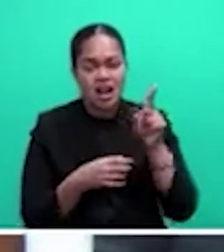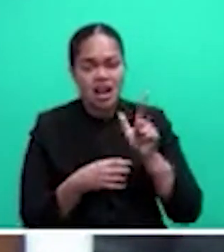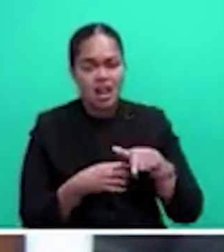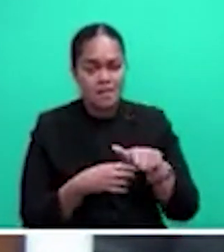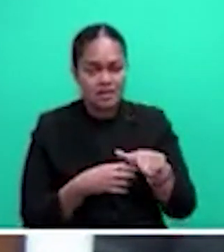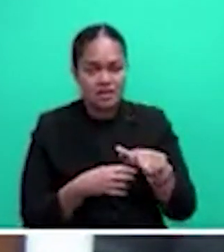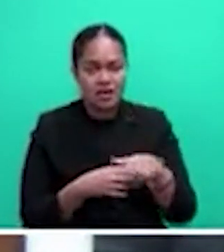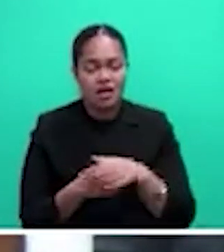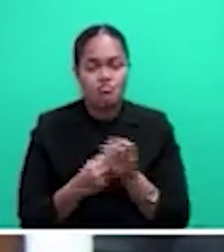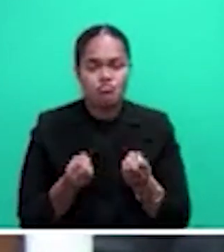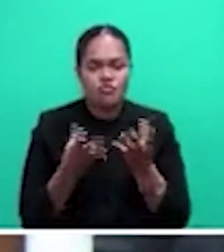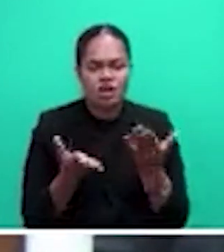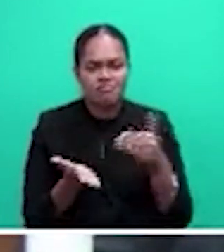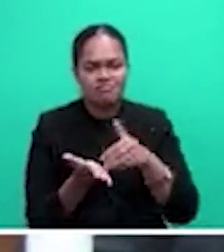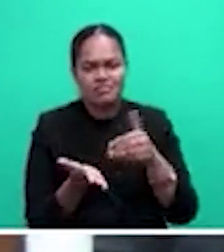providing